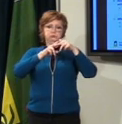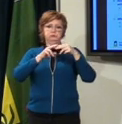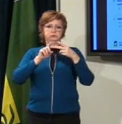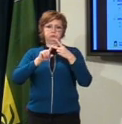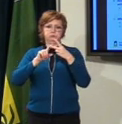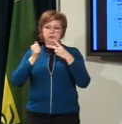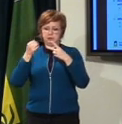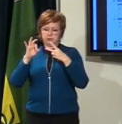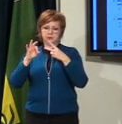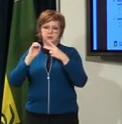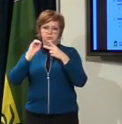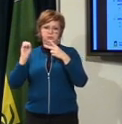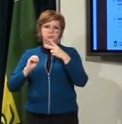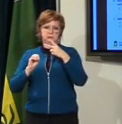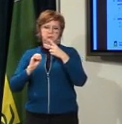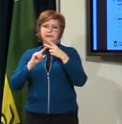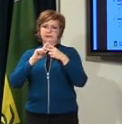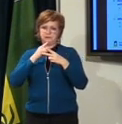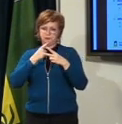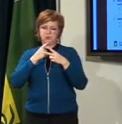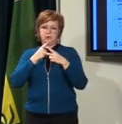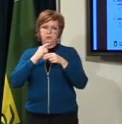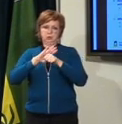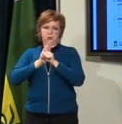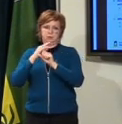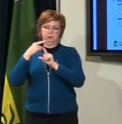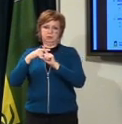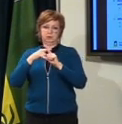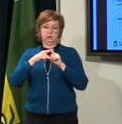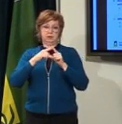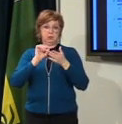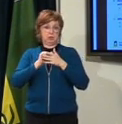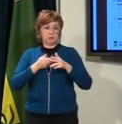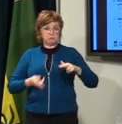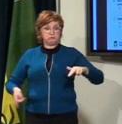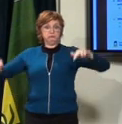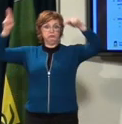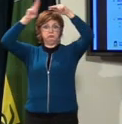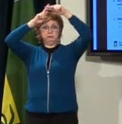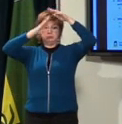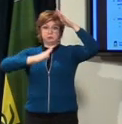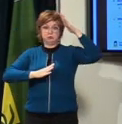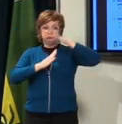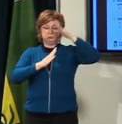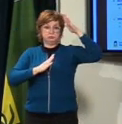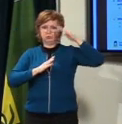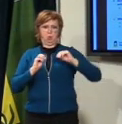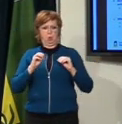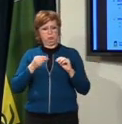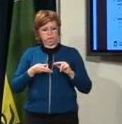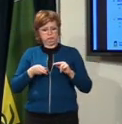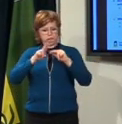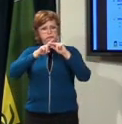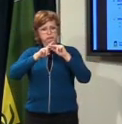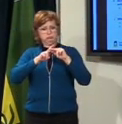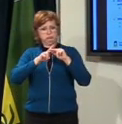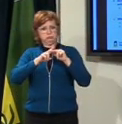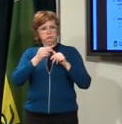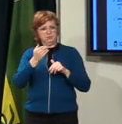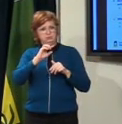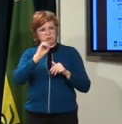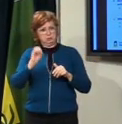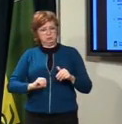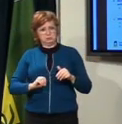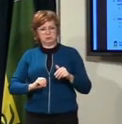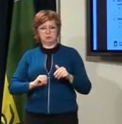we have planned for at the peak. So we're not jumping to the top of our capacity by any stretch with these steps, although they do